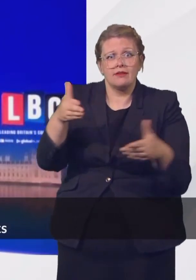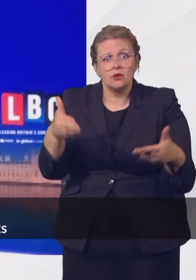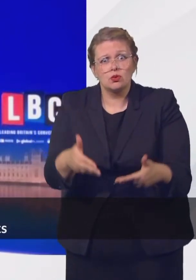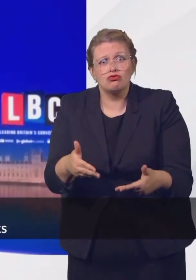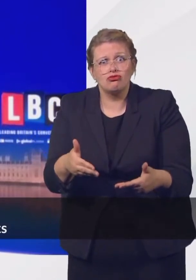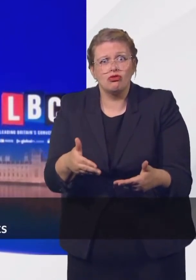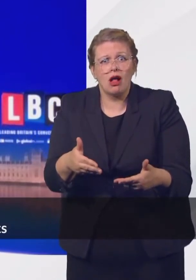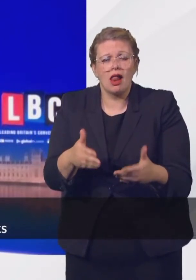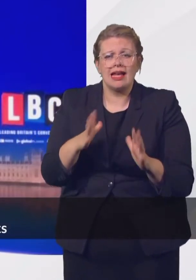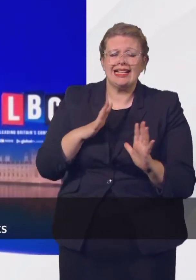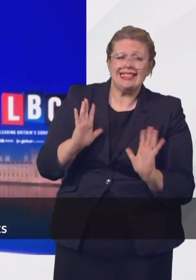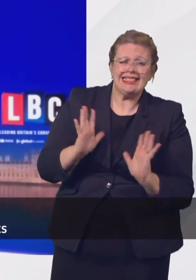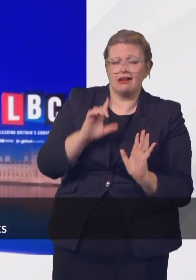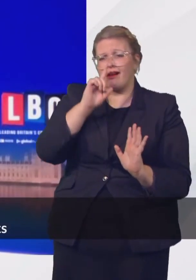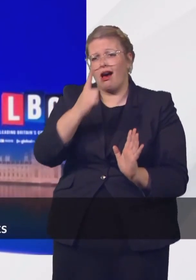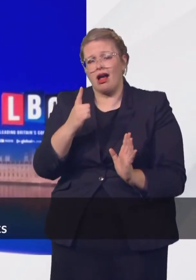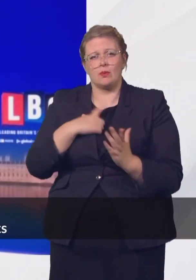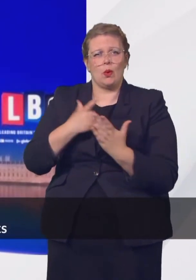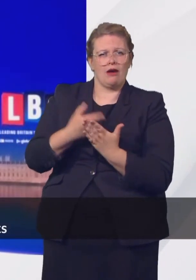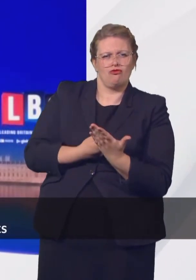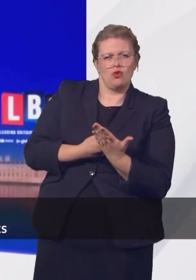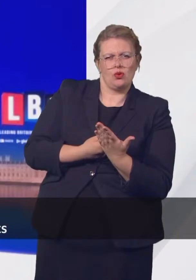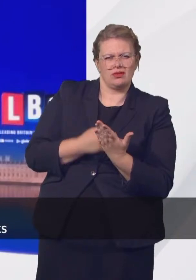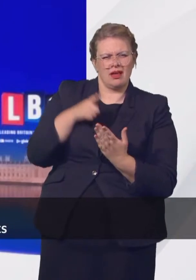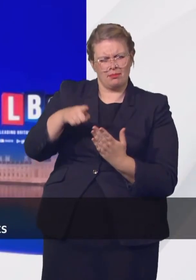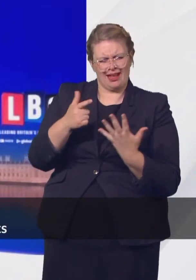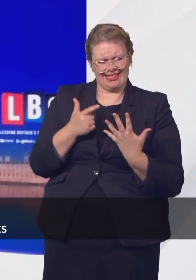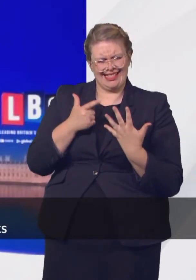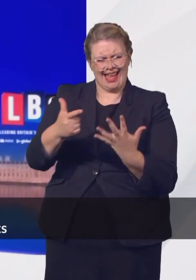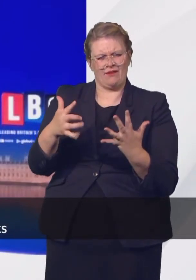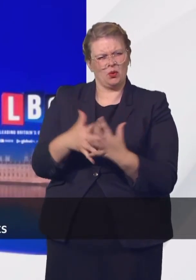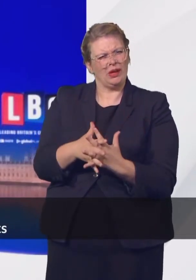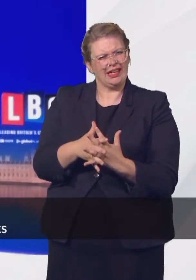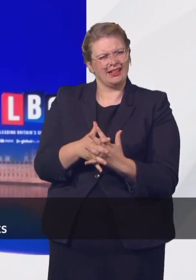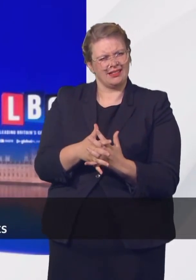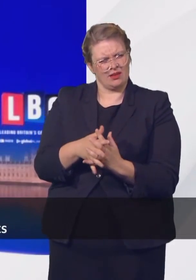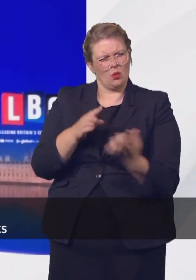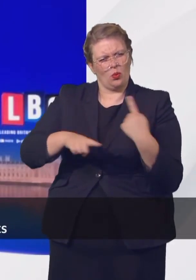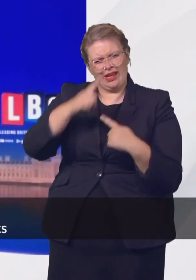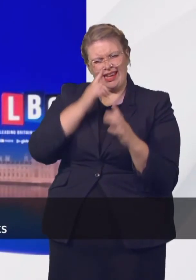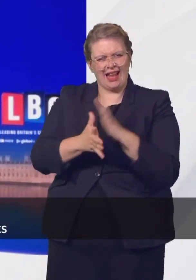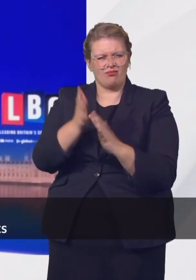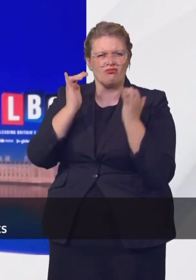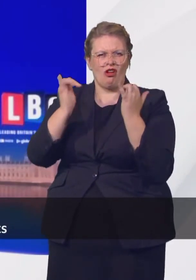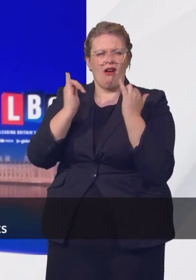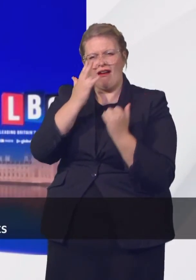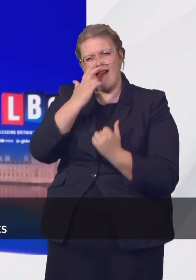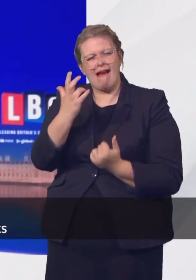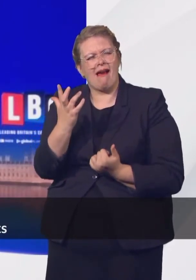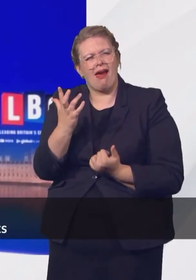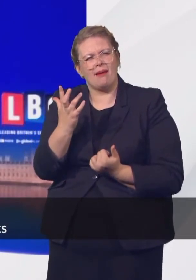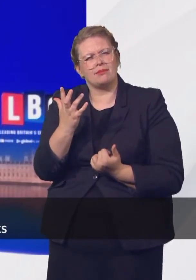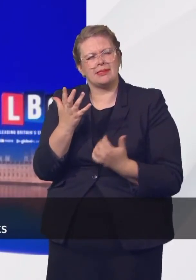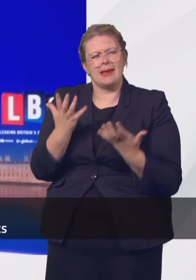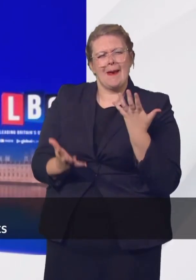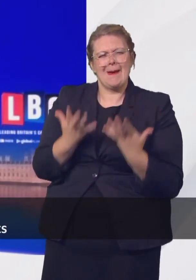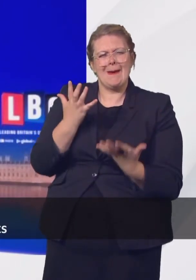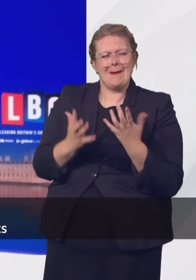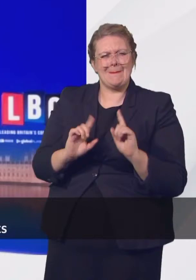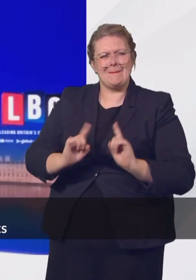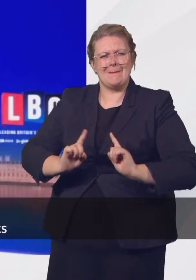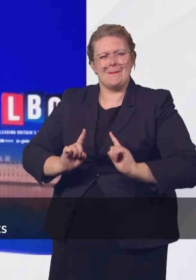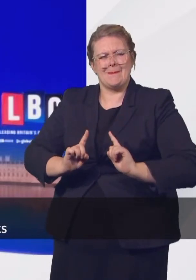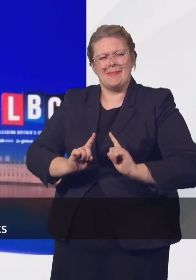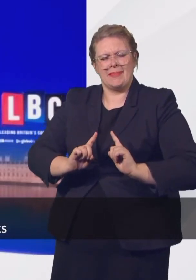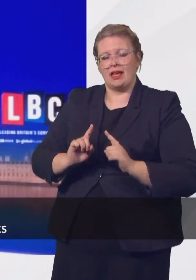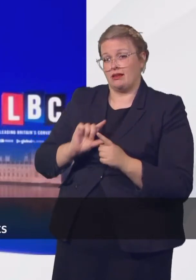pack into nightclubs, will you look again at relaxing the rules on funerals? And if I could just ask you a second question. About a month ago,